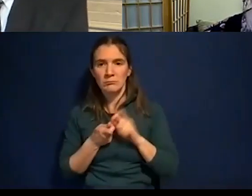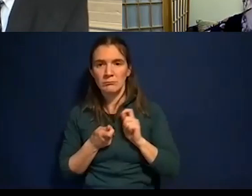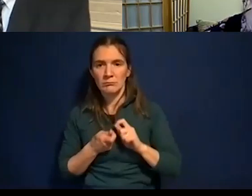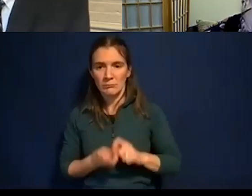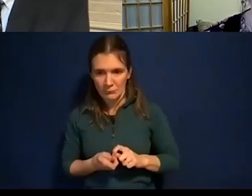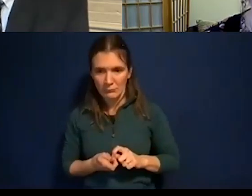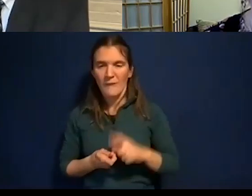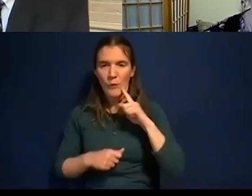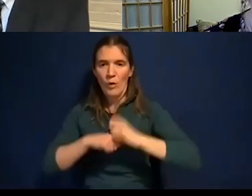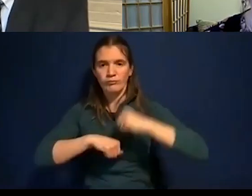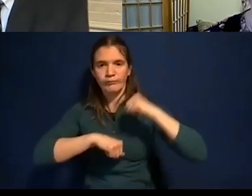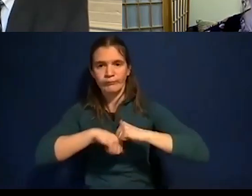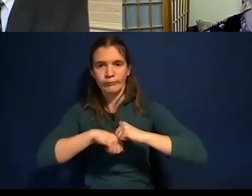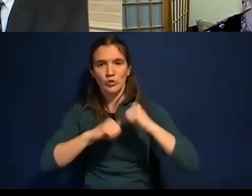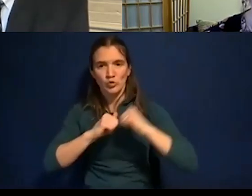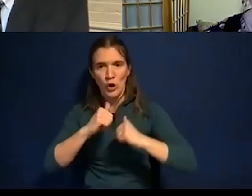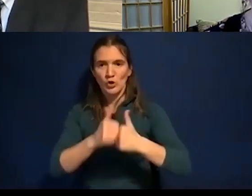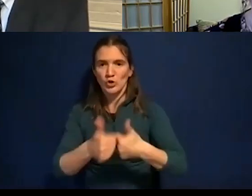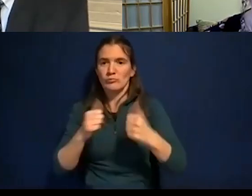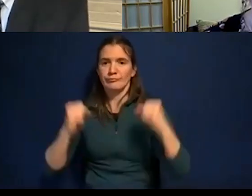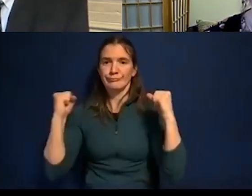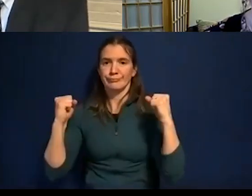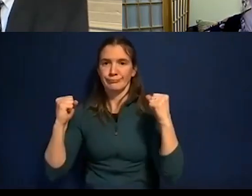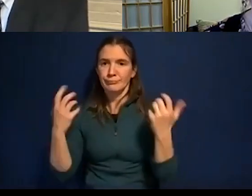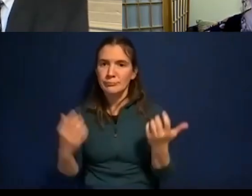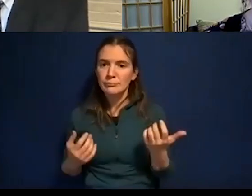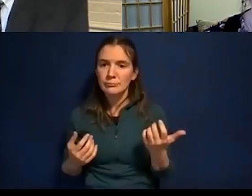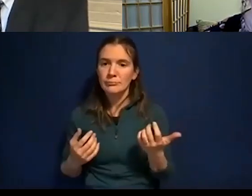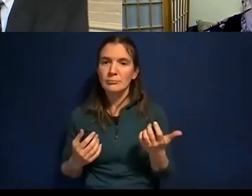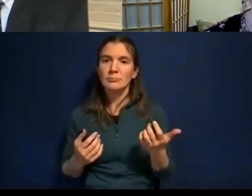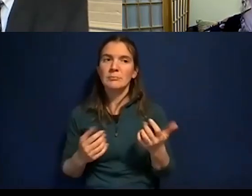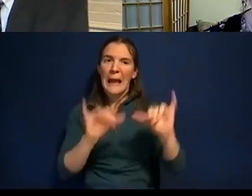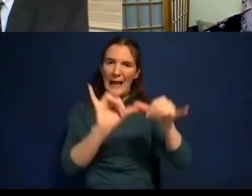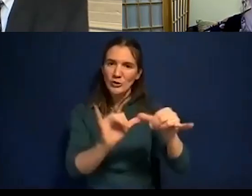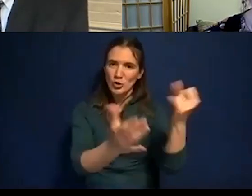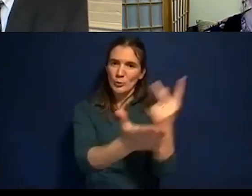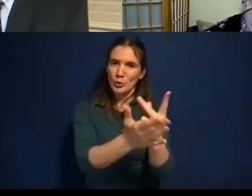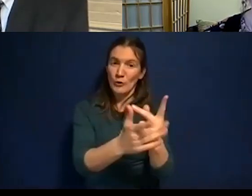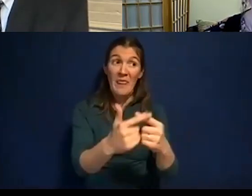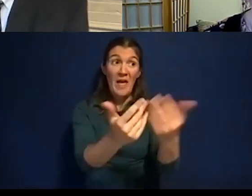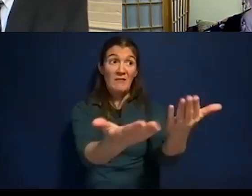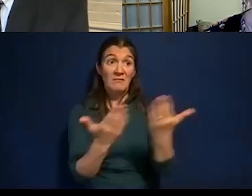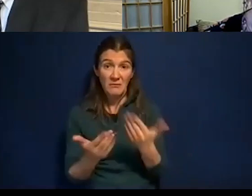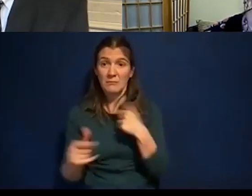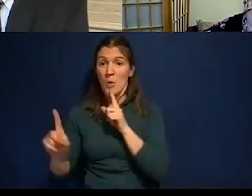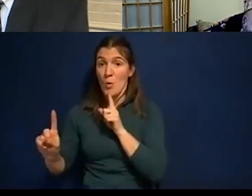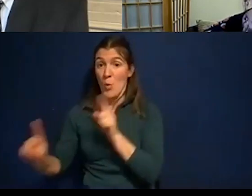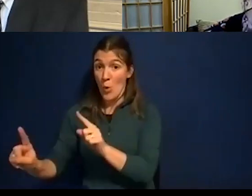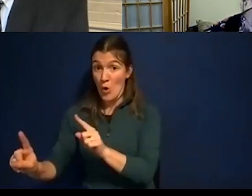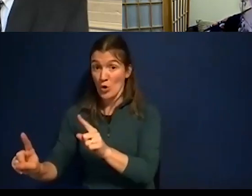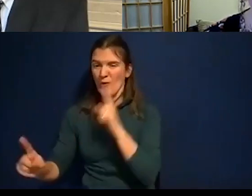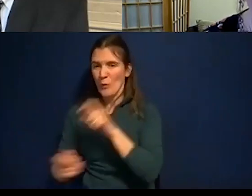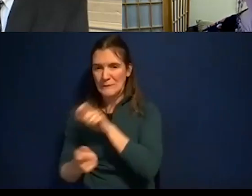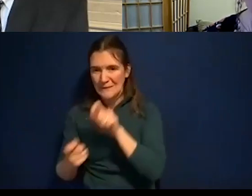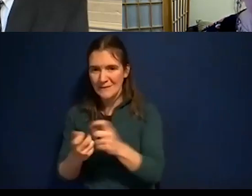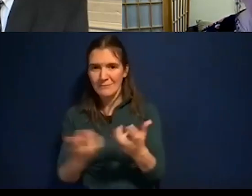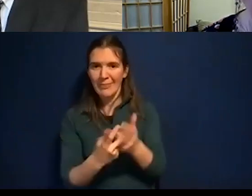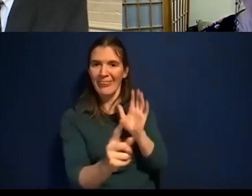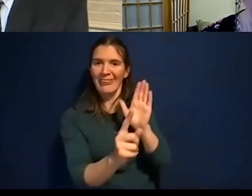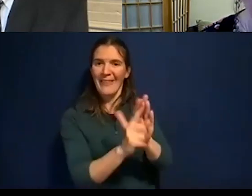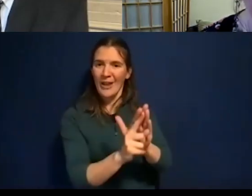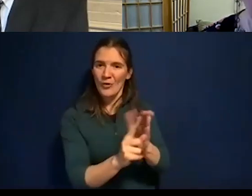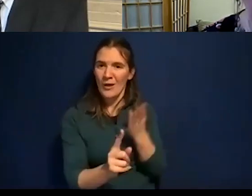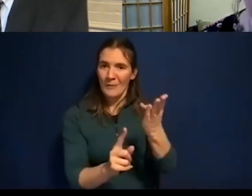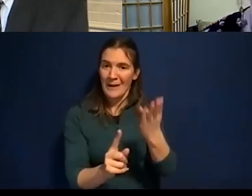which we would then engineer it. We would then order the parts to be made to the engineering specs. So